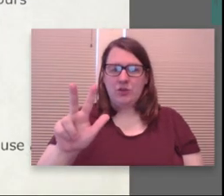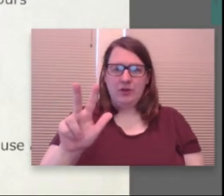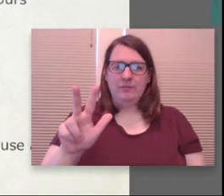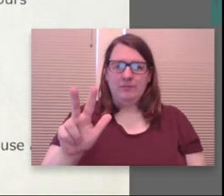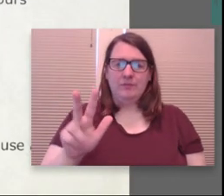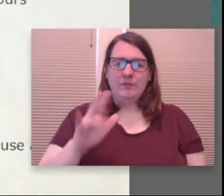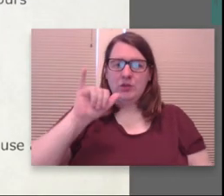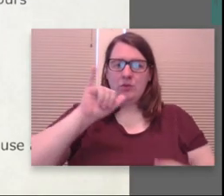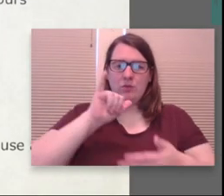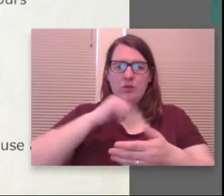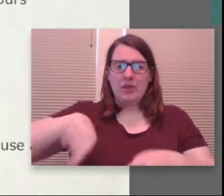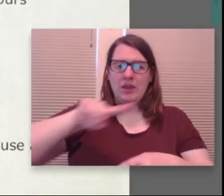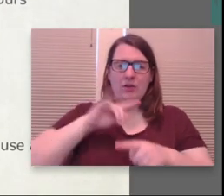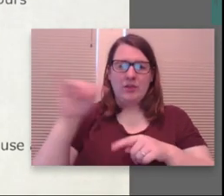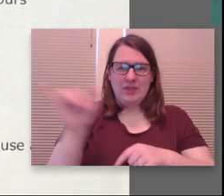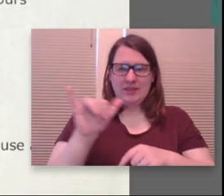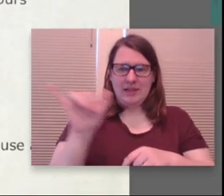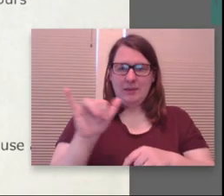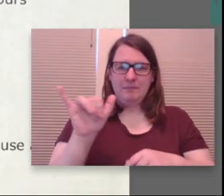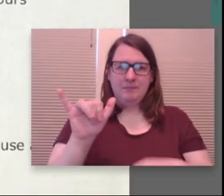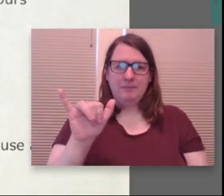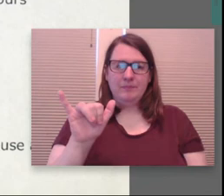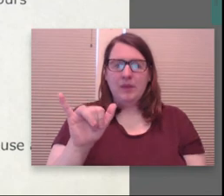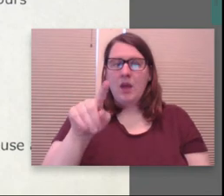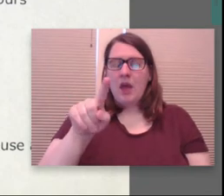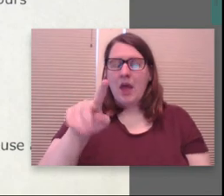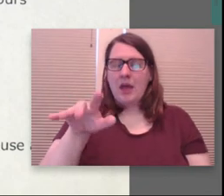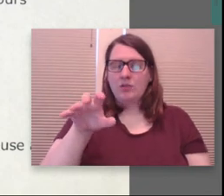15 to 3. So they're the same.